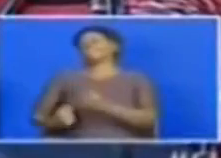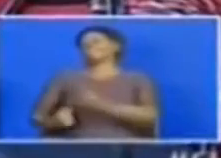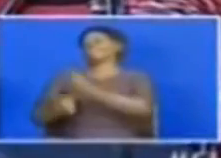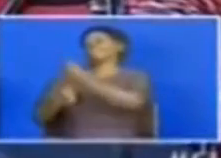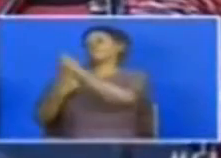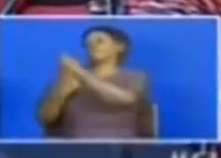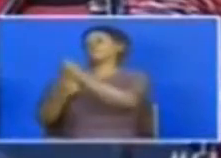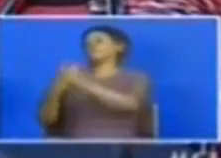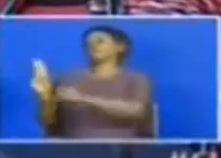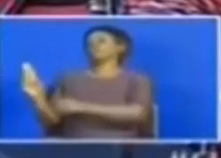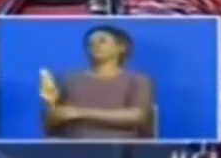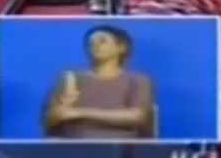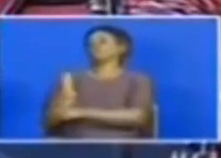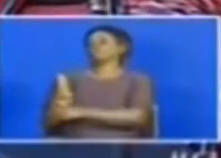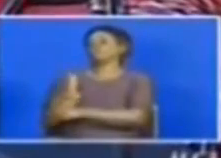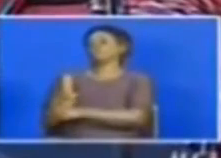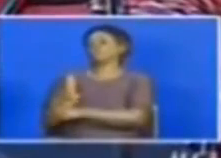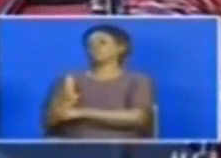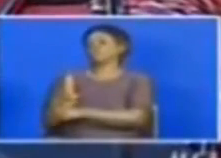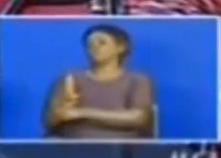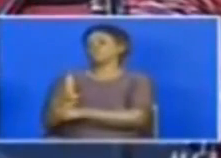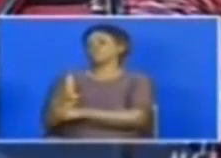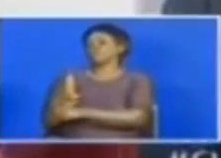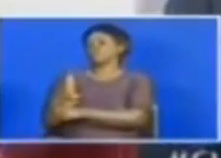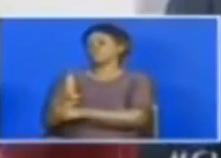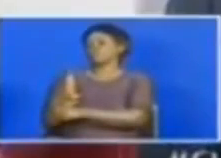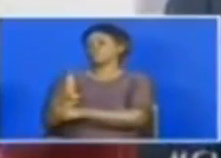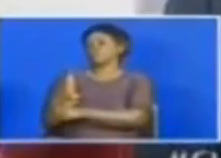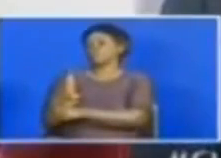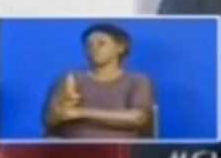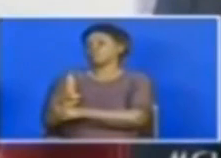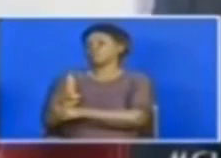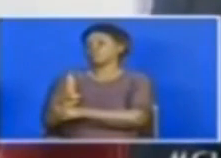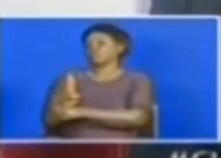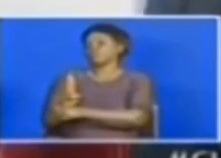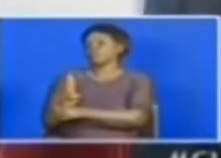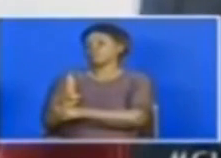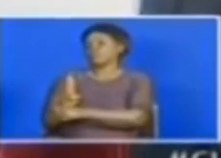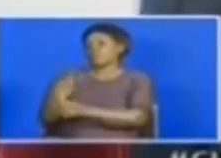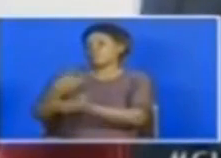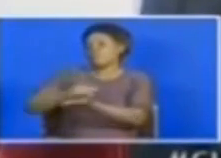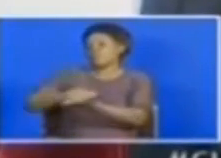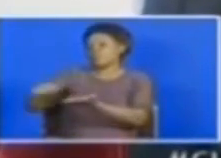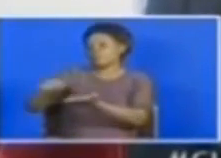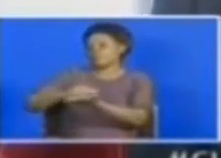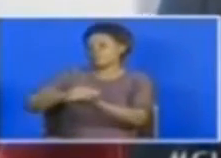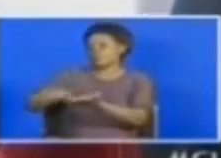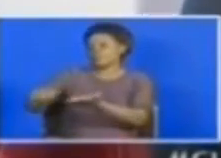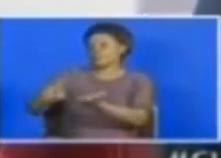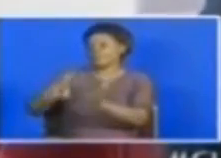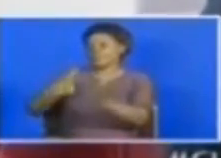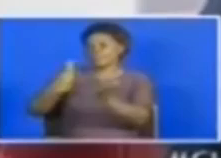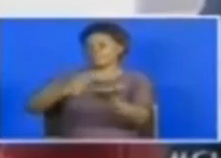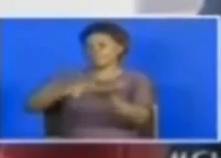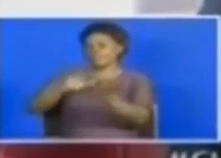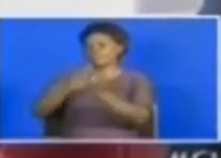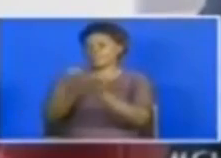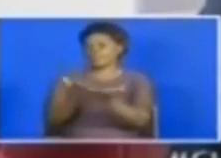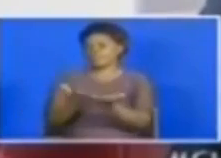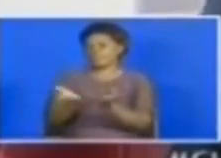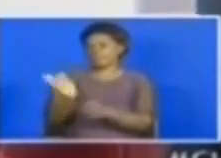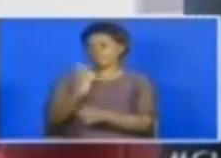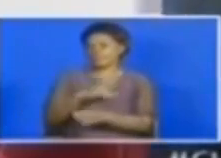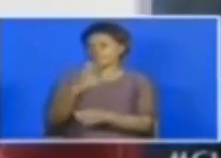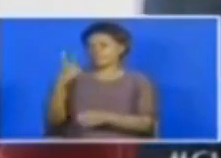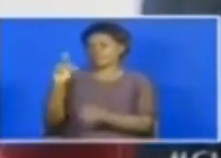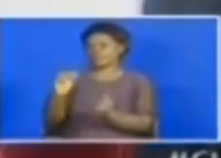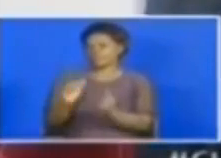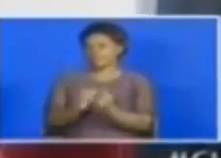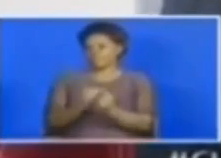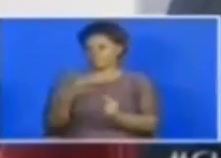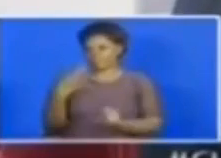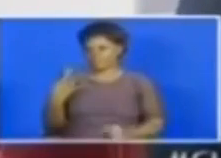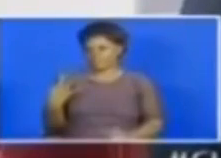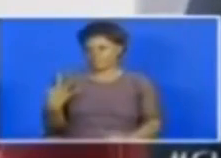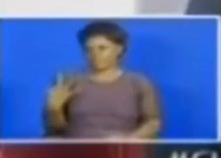complementary mechanism, the full one, whereby in this case you're going to use the printed register, okay. And we are back to 2013.